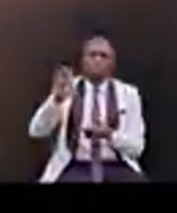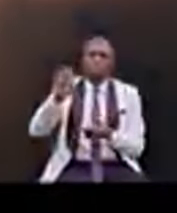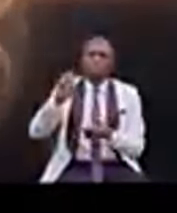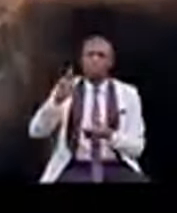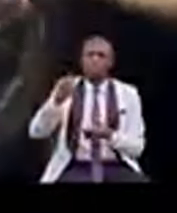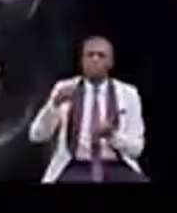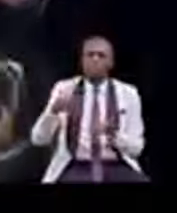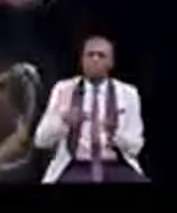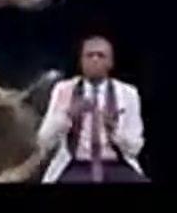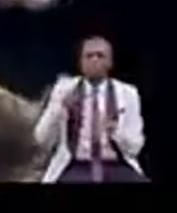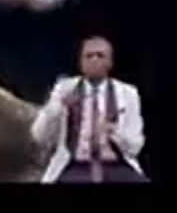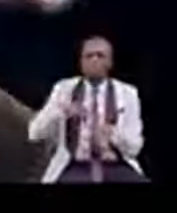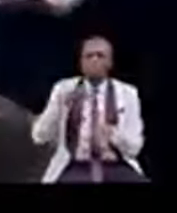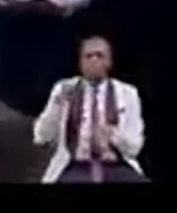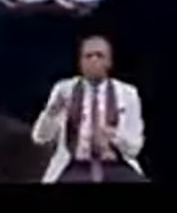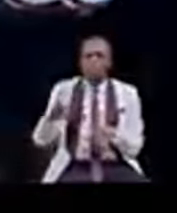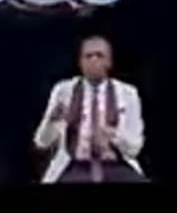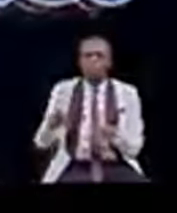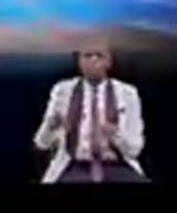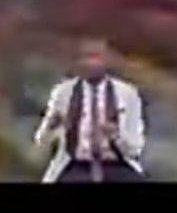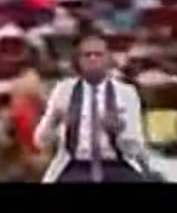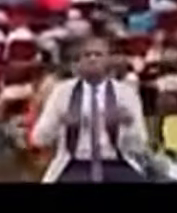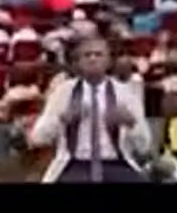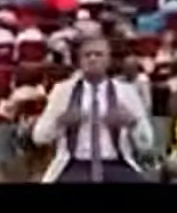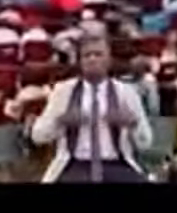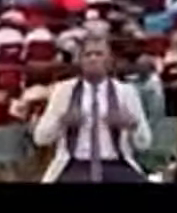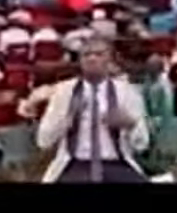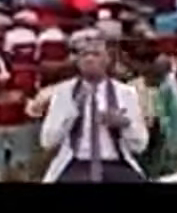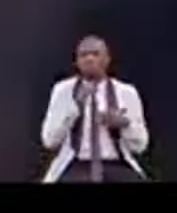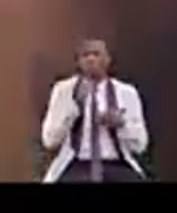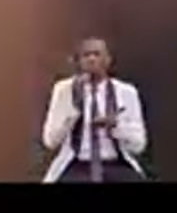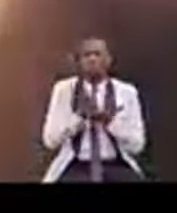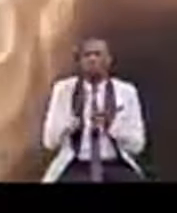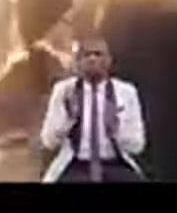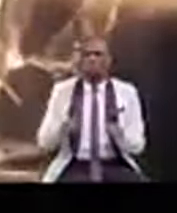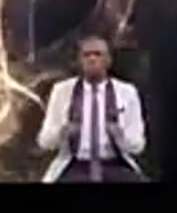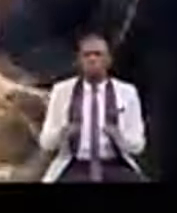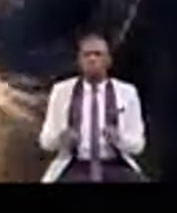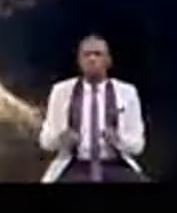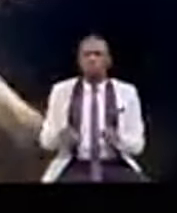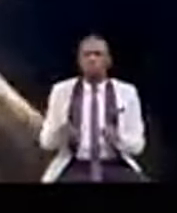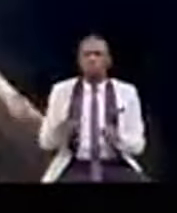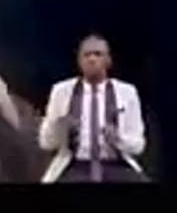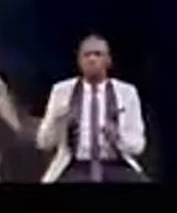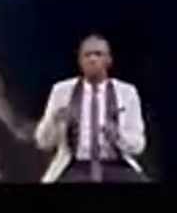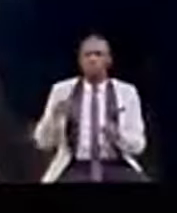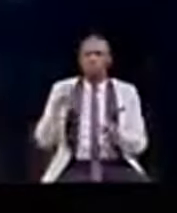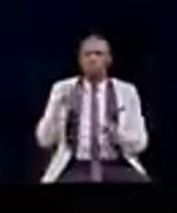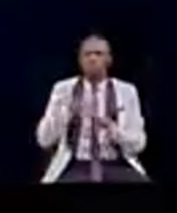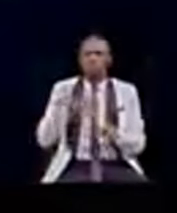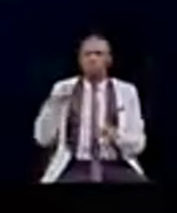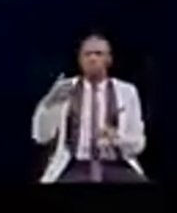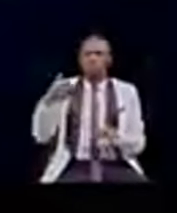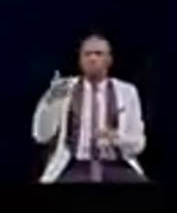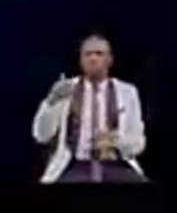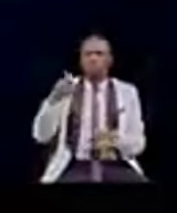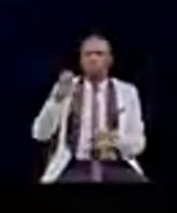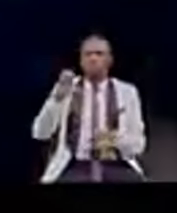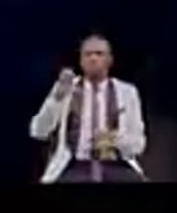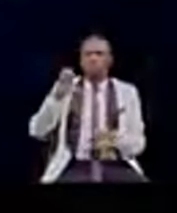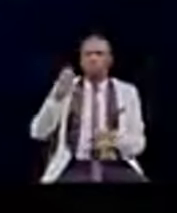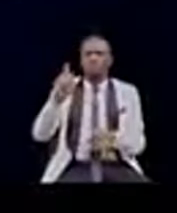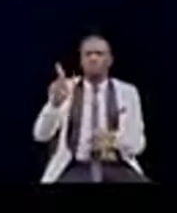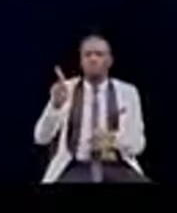3 here. And point number 3, we have the reformation and